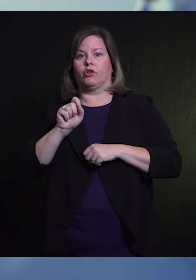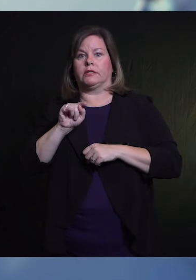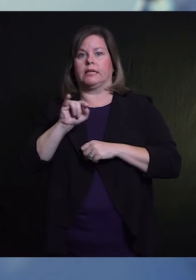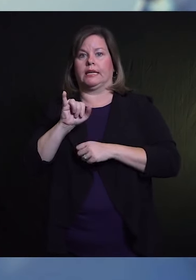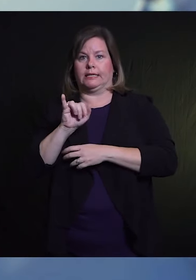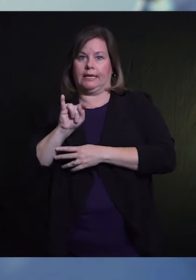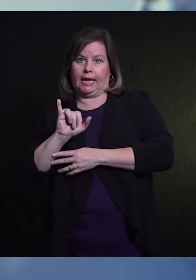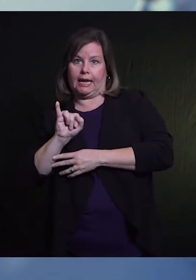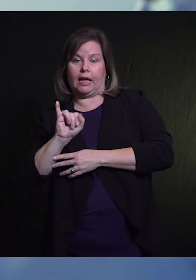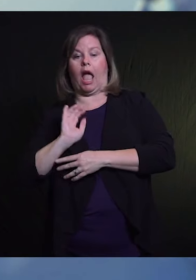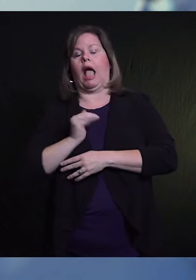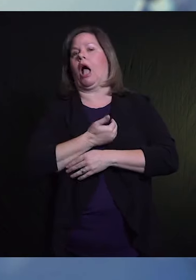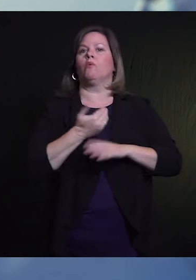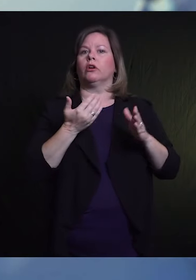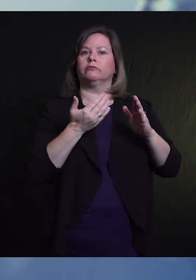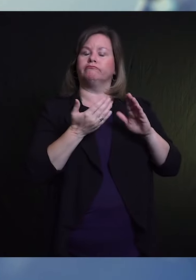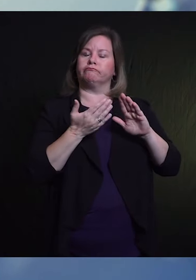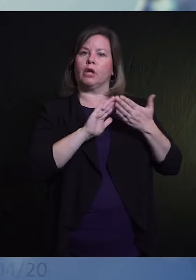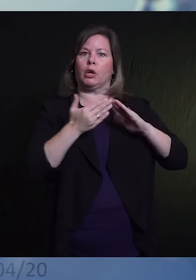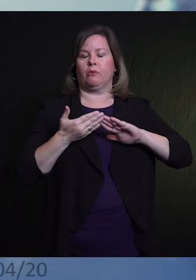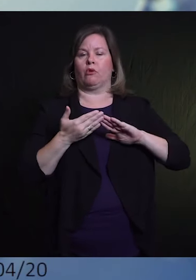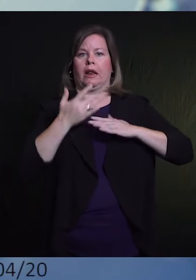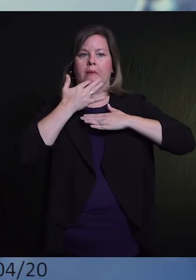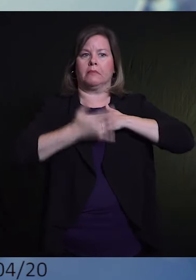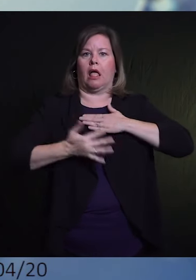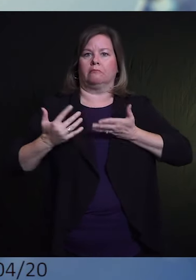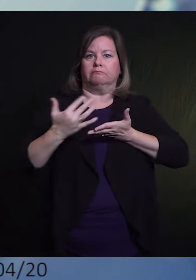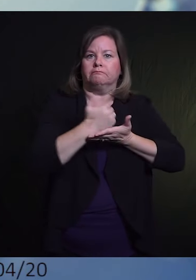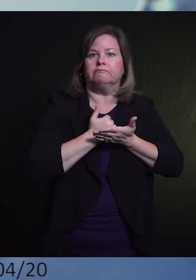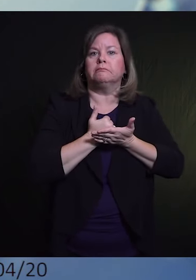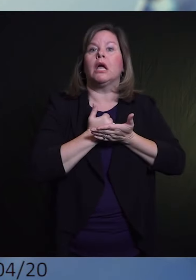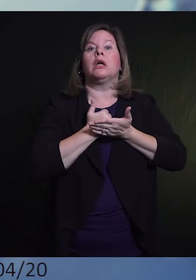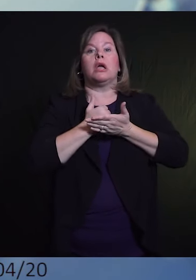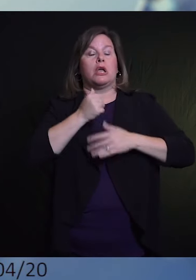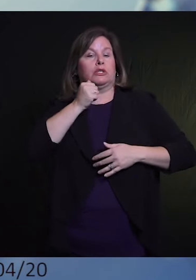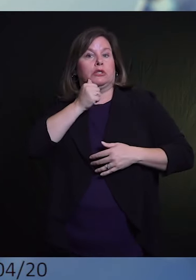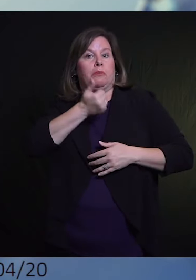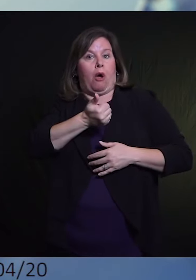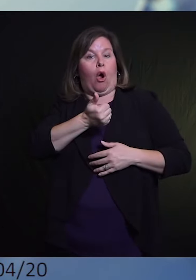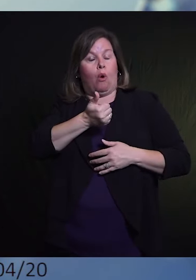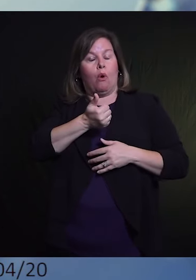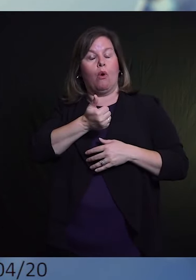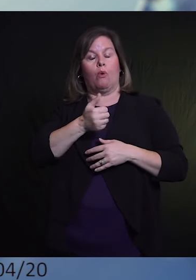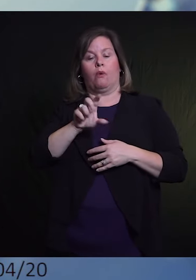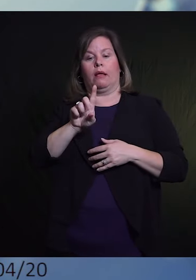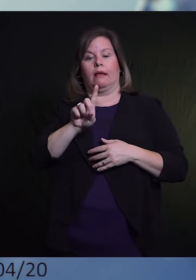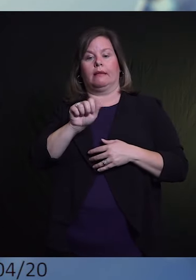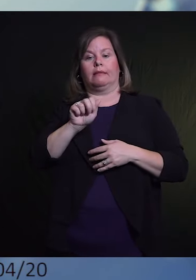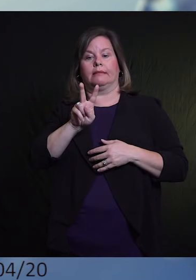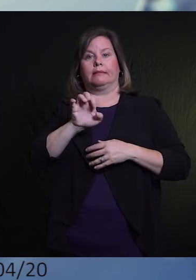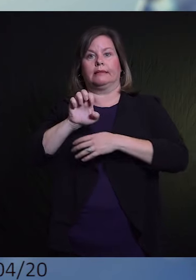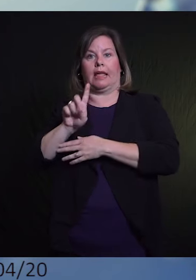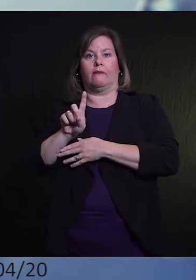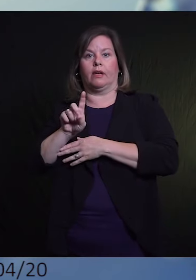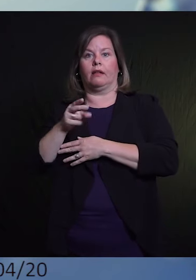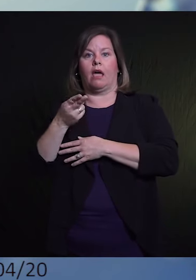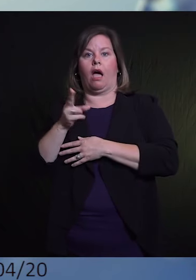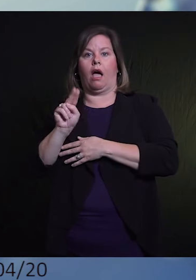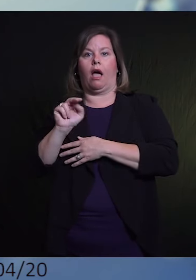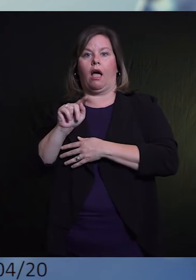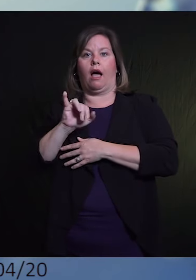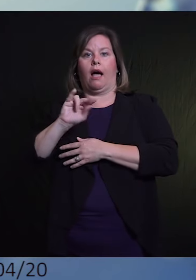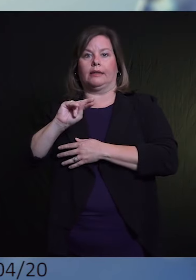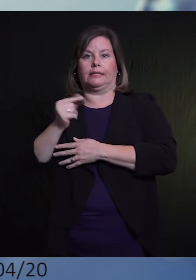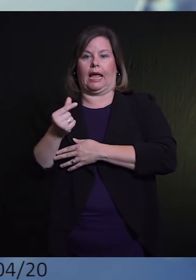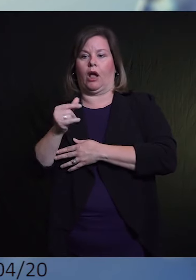tomorrow, June 4th, from noon to 7 p.m. at the David Hunting YMCA in the west side of Grand Rapids. If you're interested